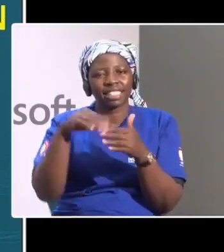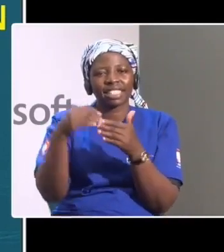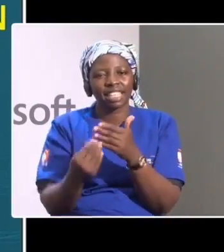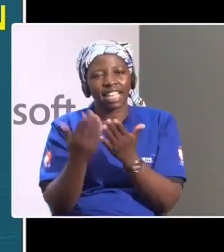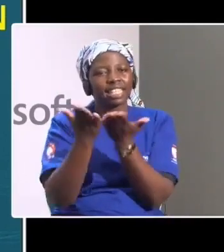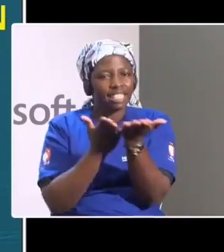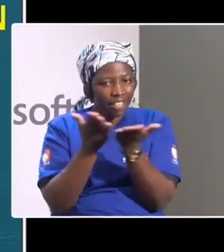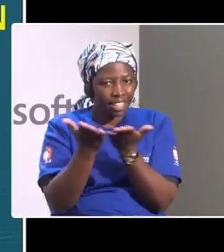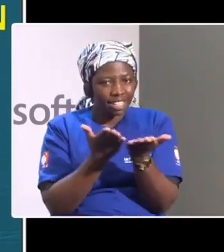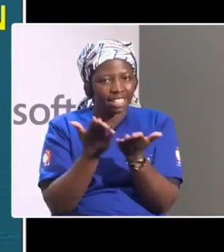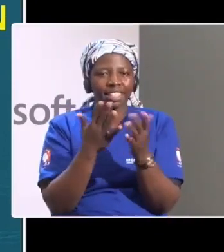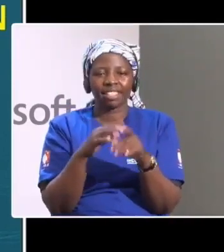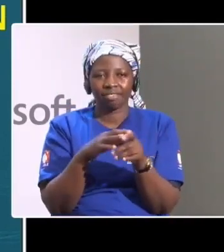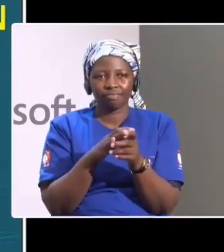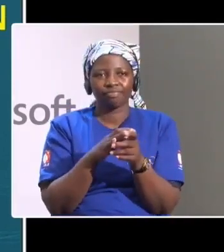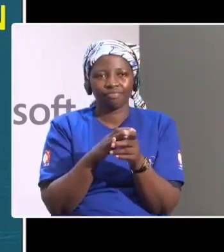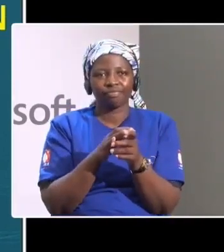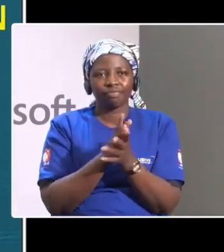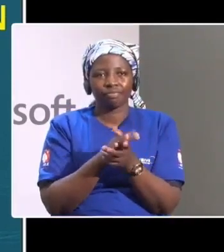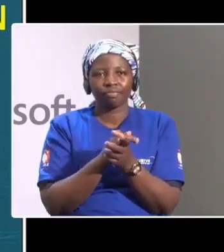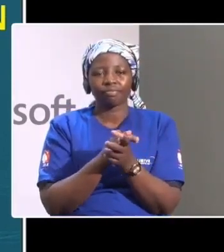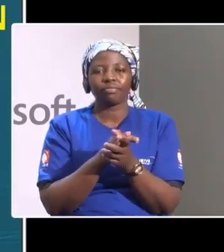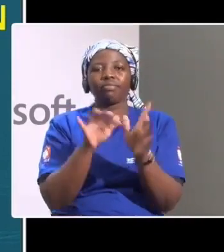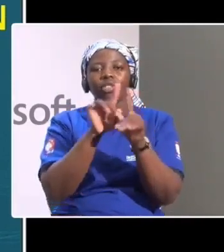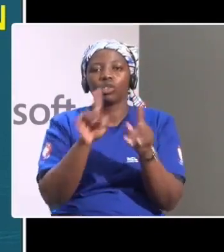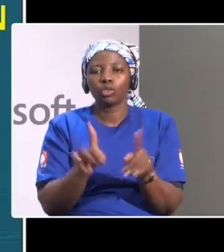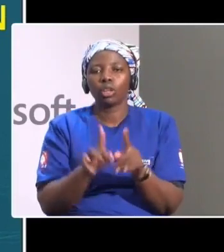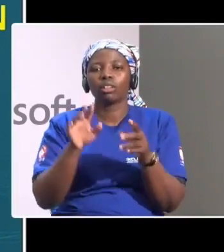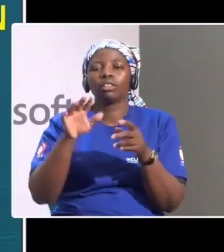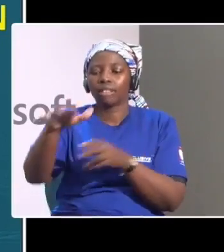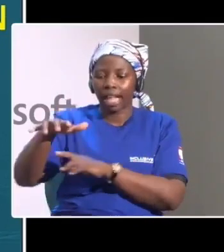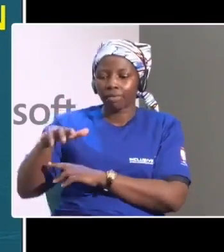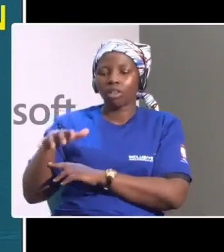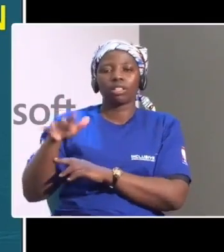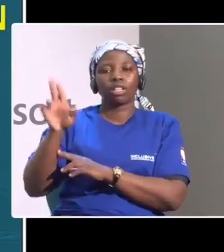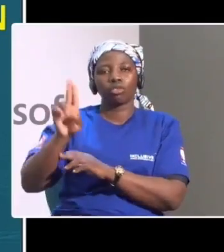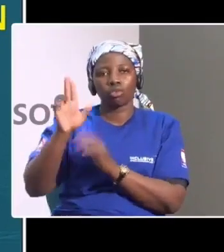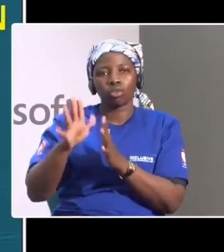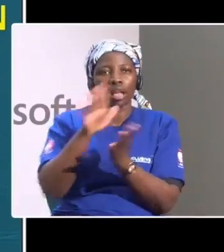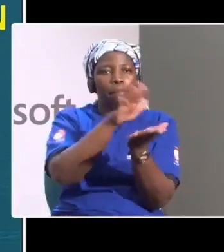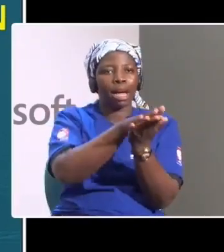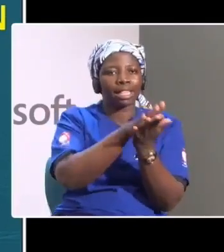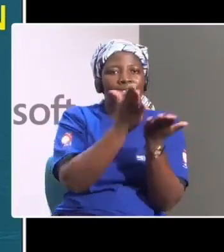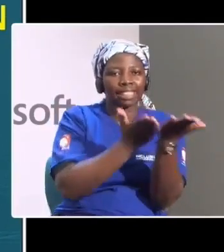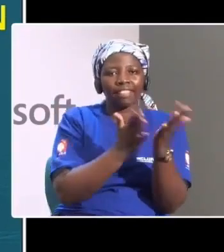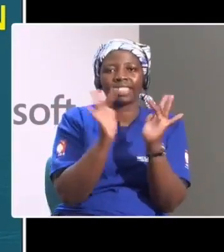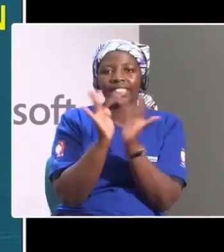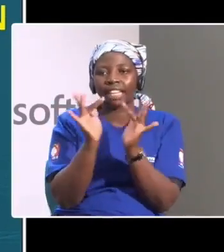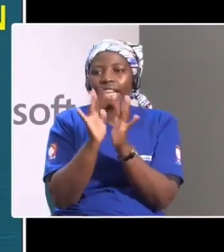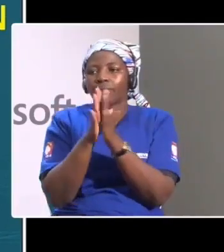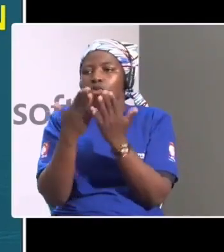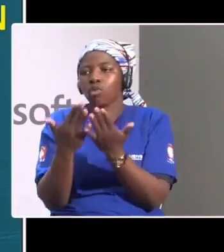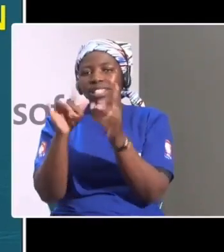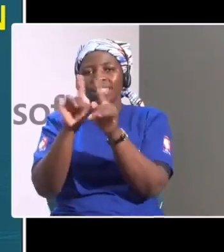services, electronic ticketing related to transport, consumer banking services, ebooks, and